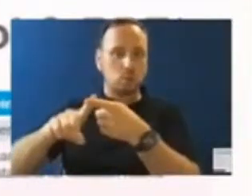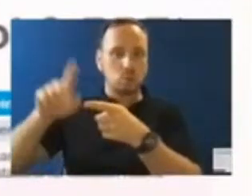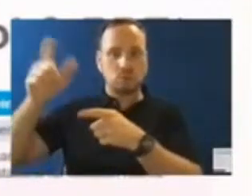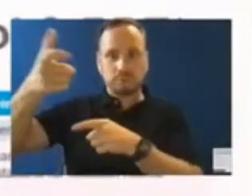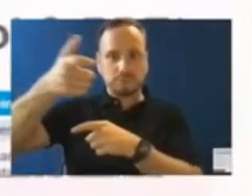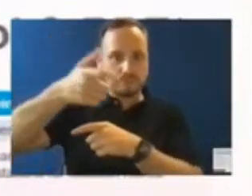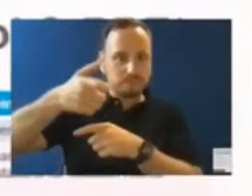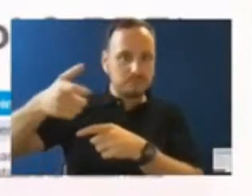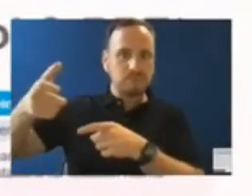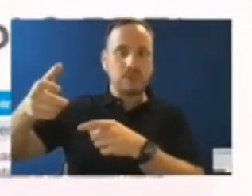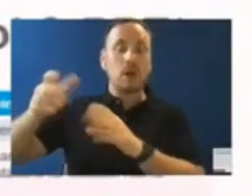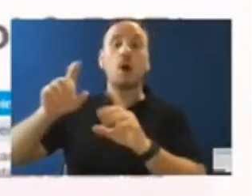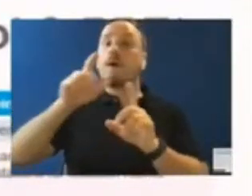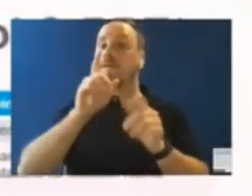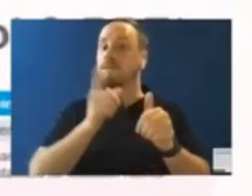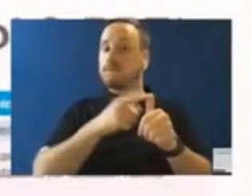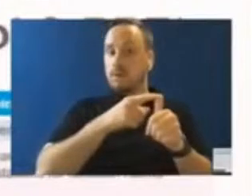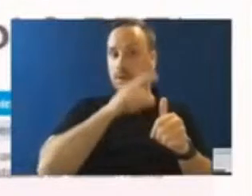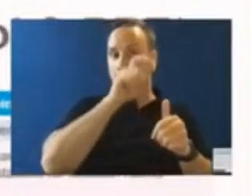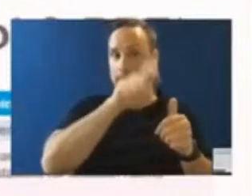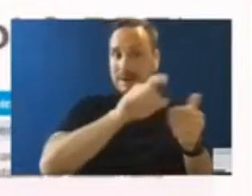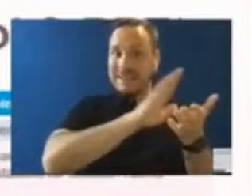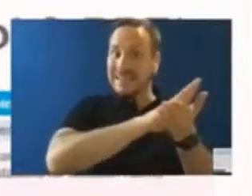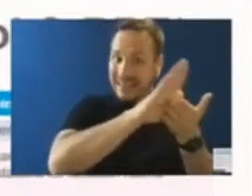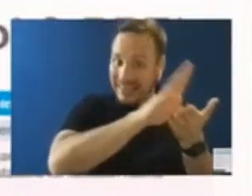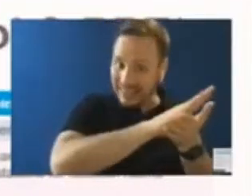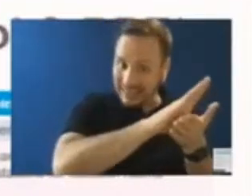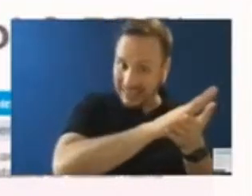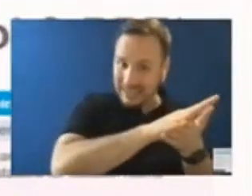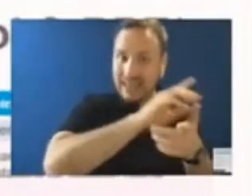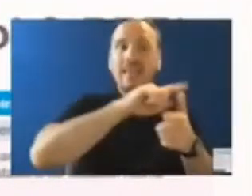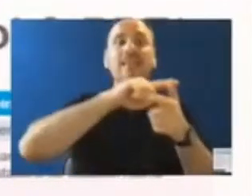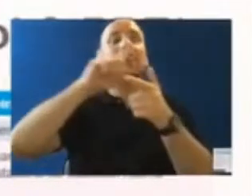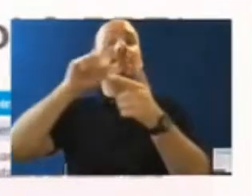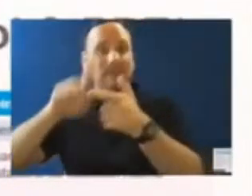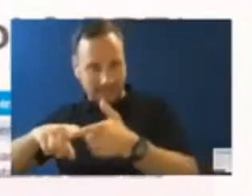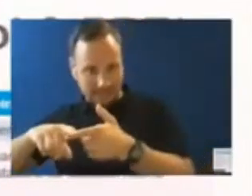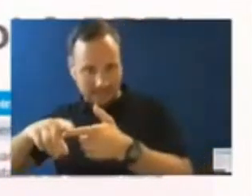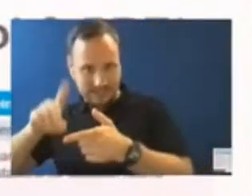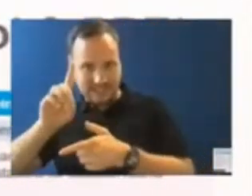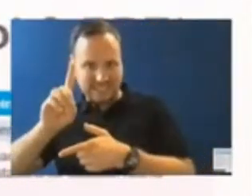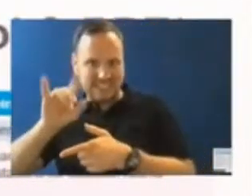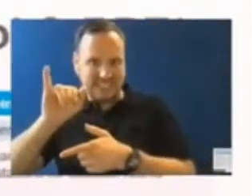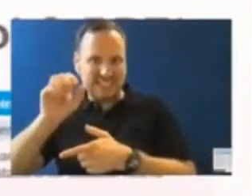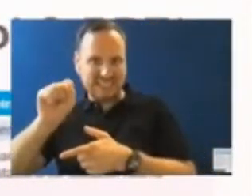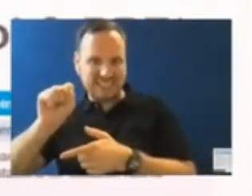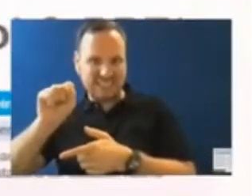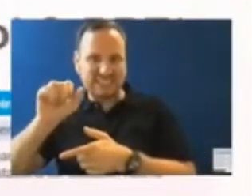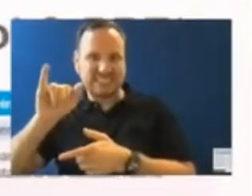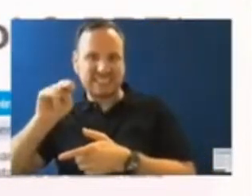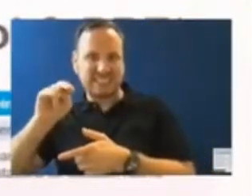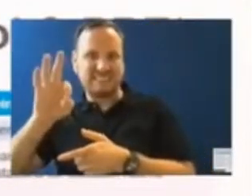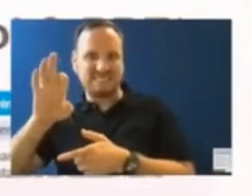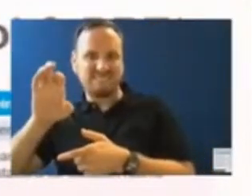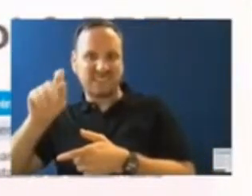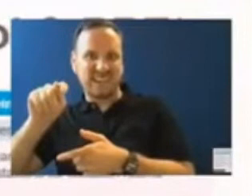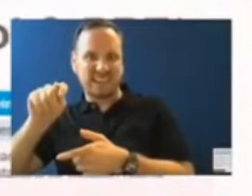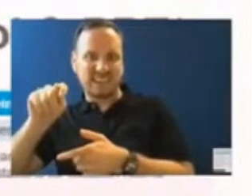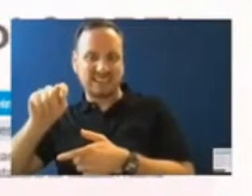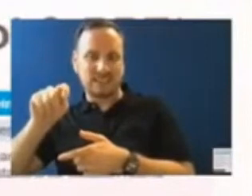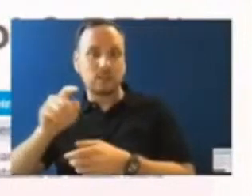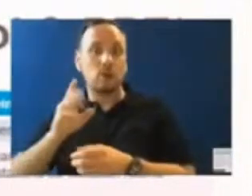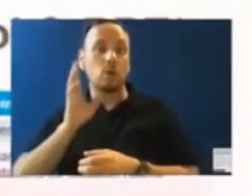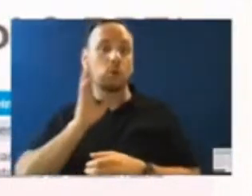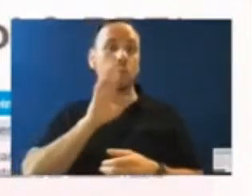you disinfect. If you just disinfect, you're disinfecting dirt. So we want to make certain that we are wiping up, and the teachers will